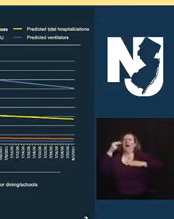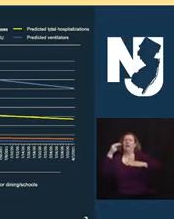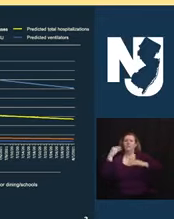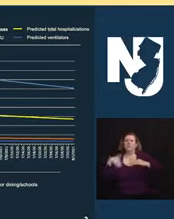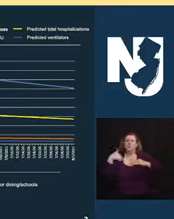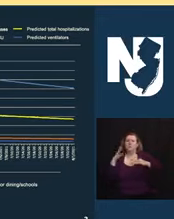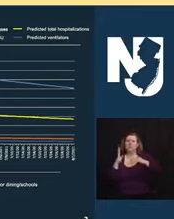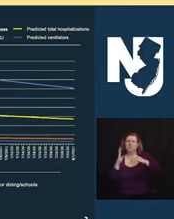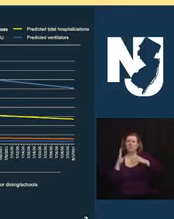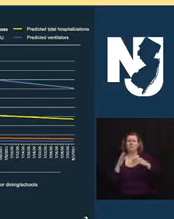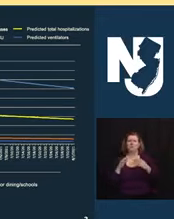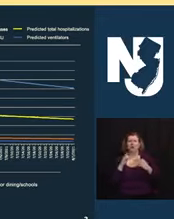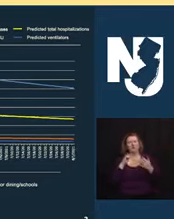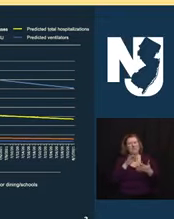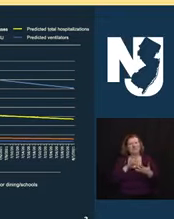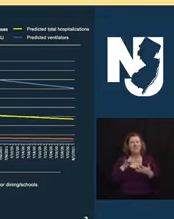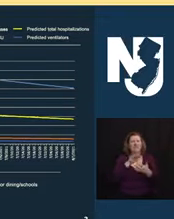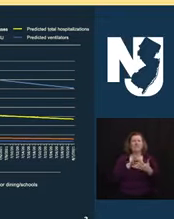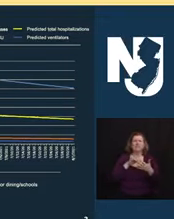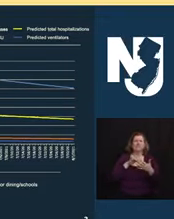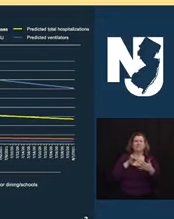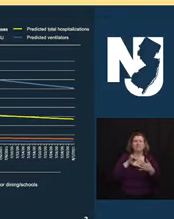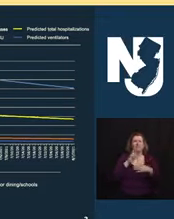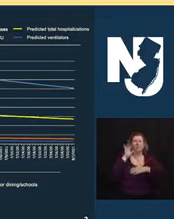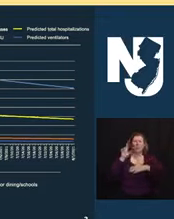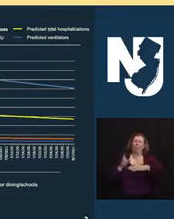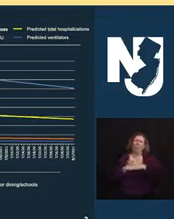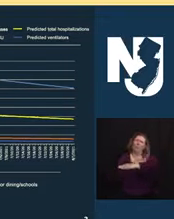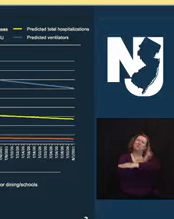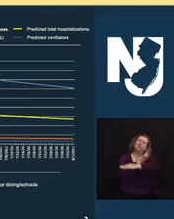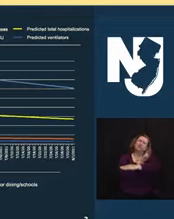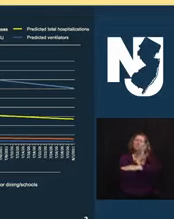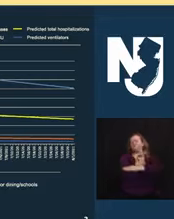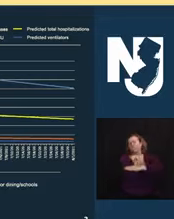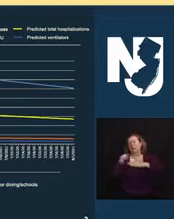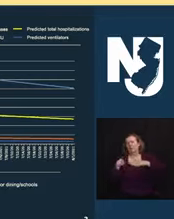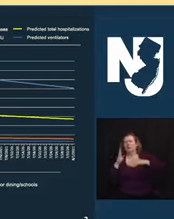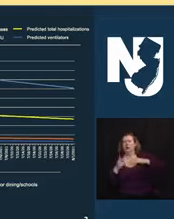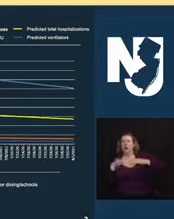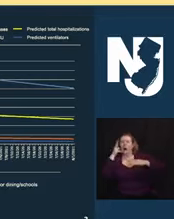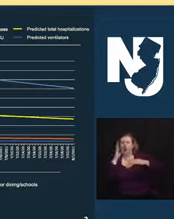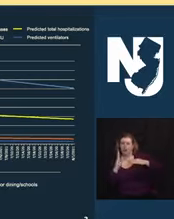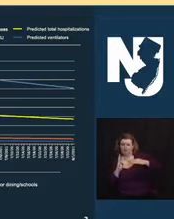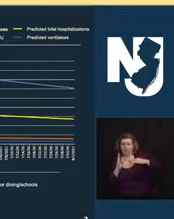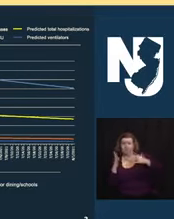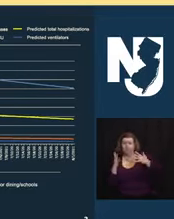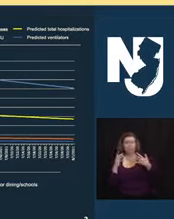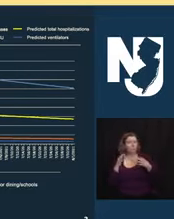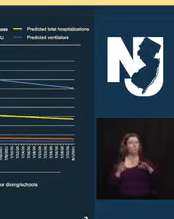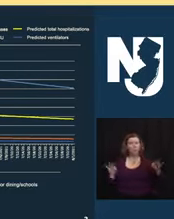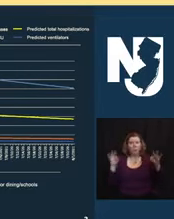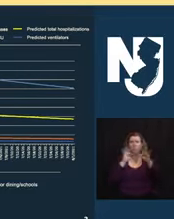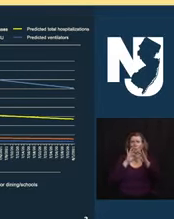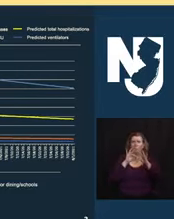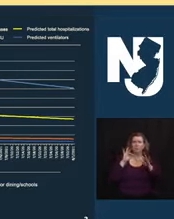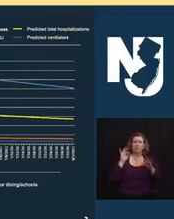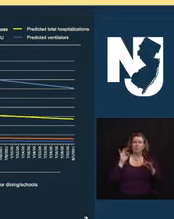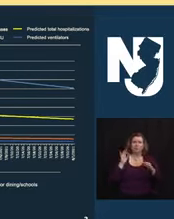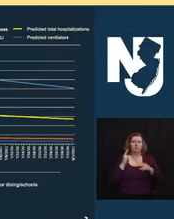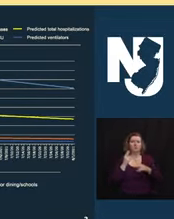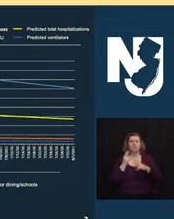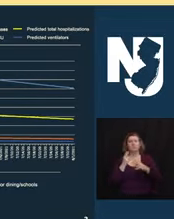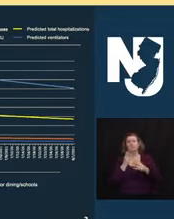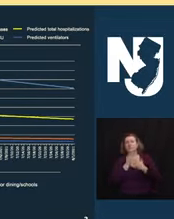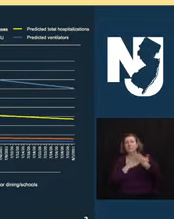that. So this is the high case scenario. This is important because it's got some assumptions which I think are